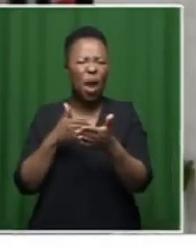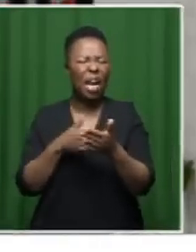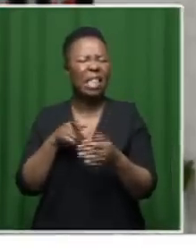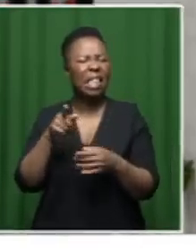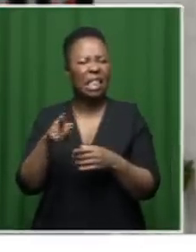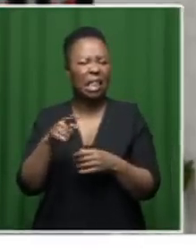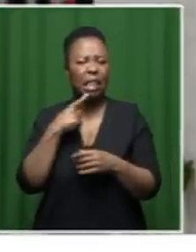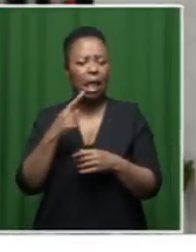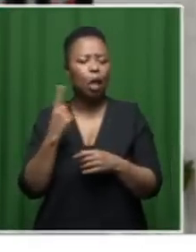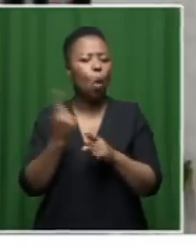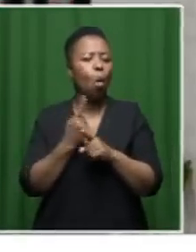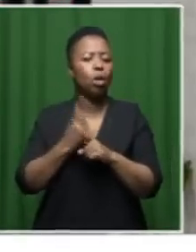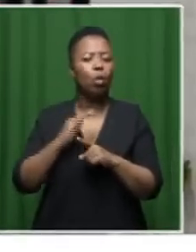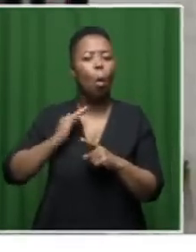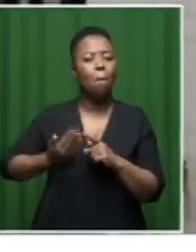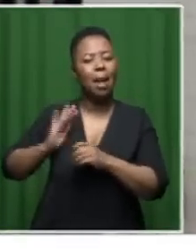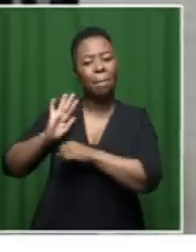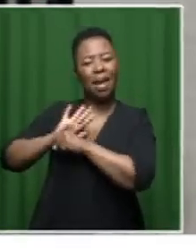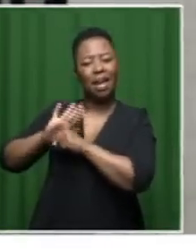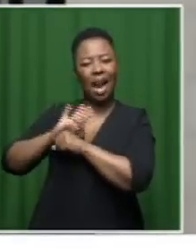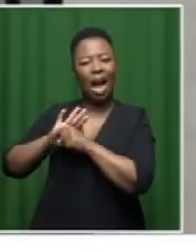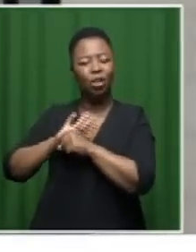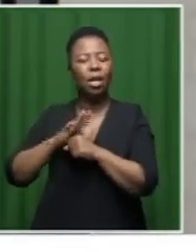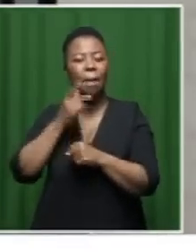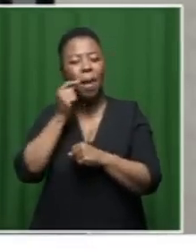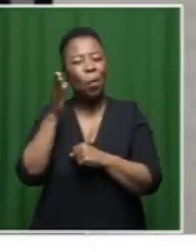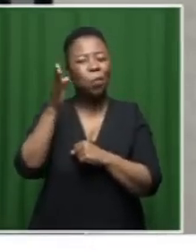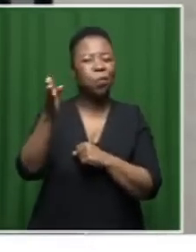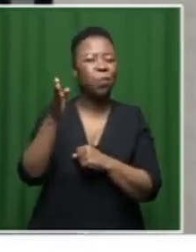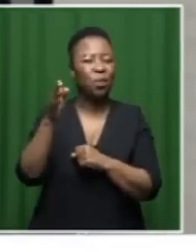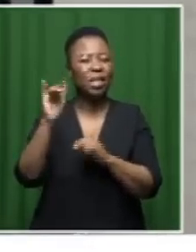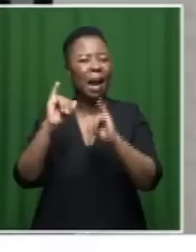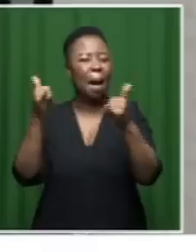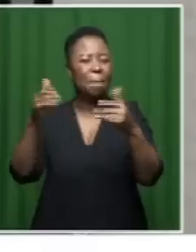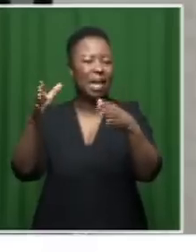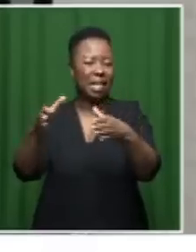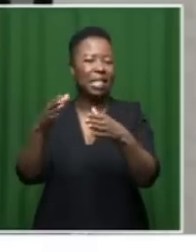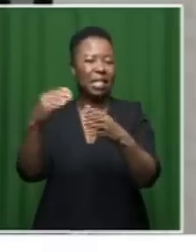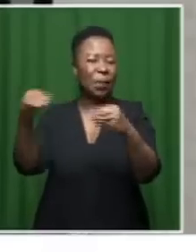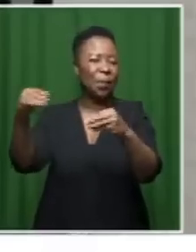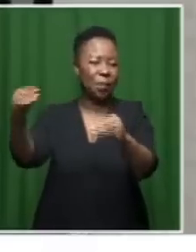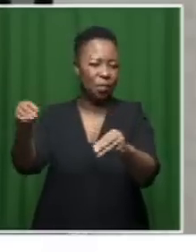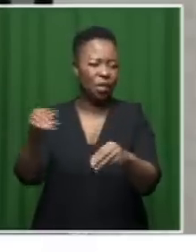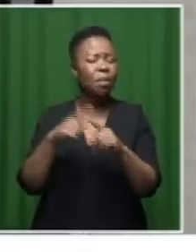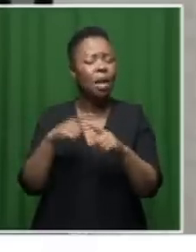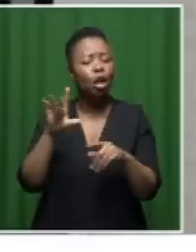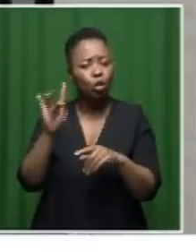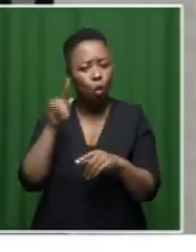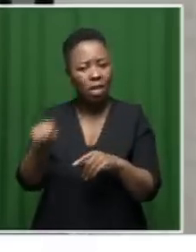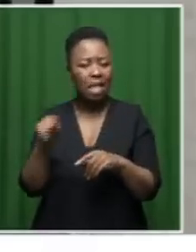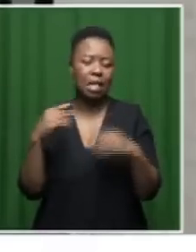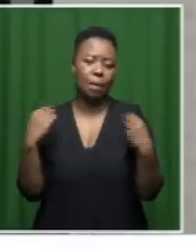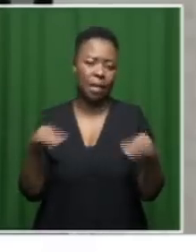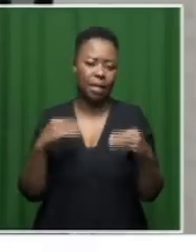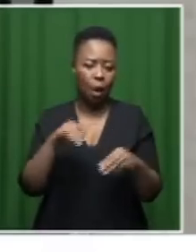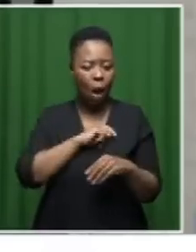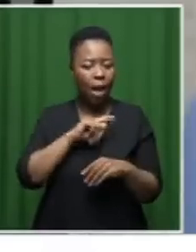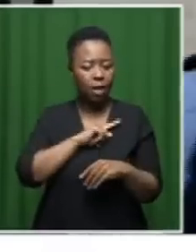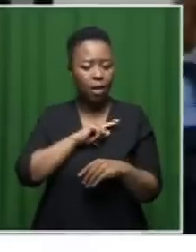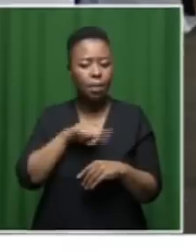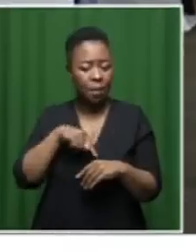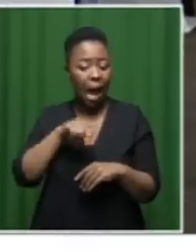and the men being out there in the industry and all of that. So I chose this also business because it's something that I really, really